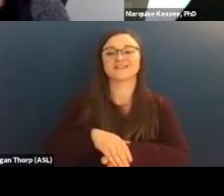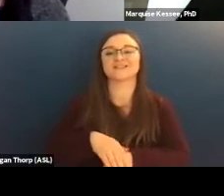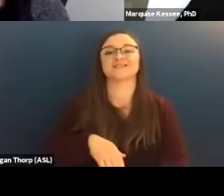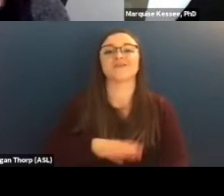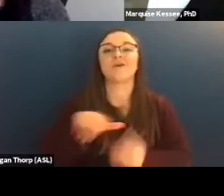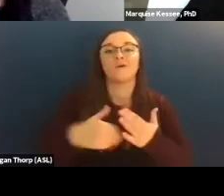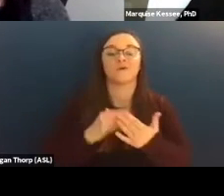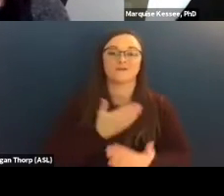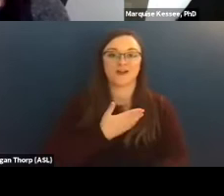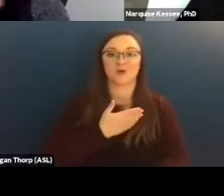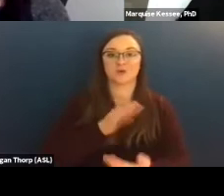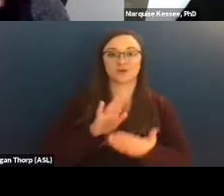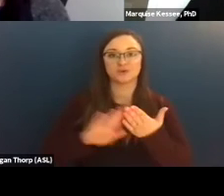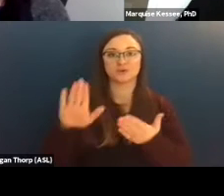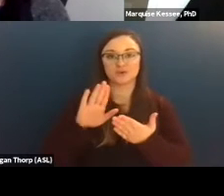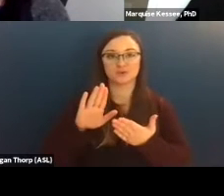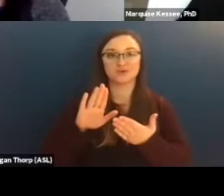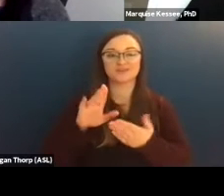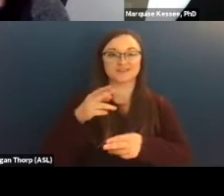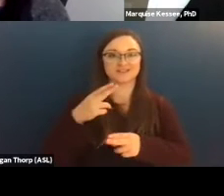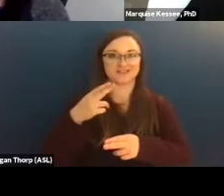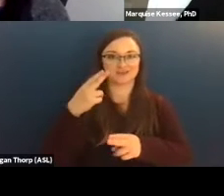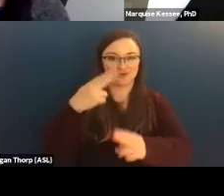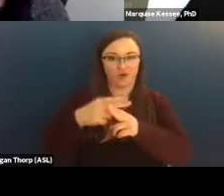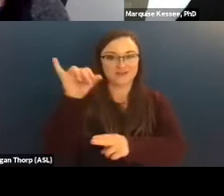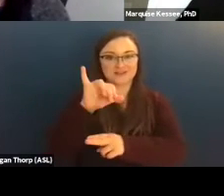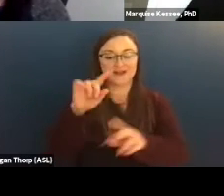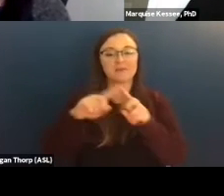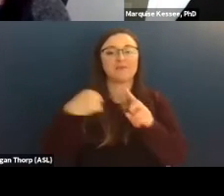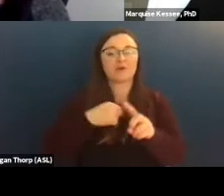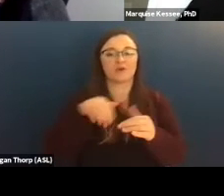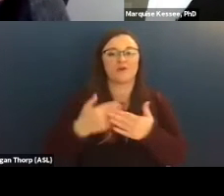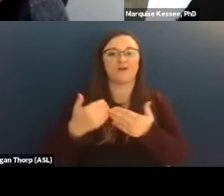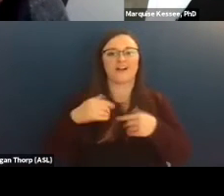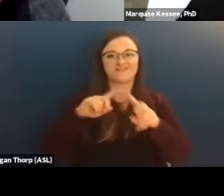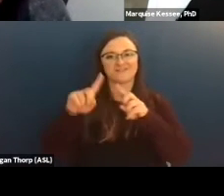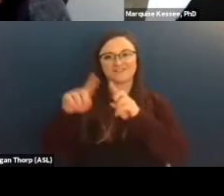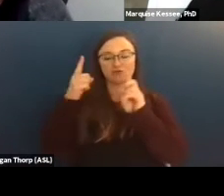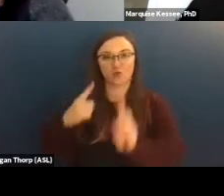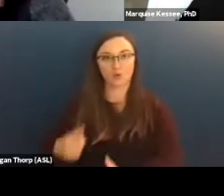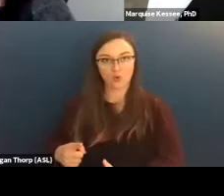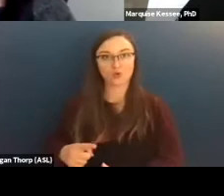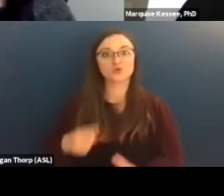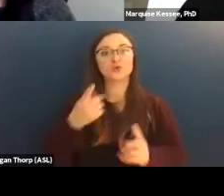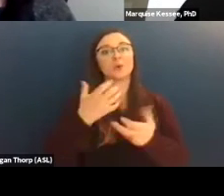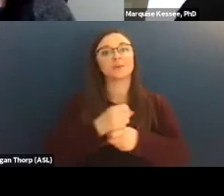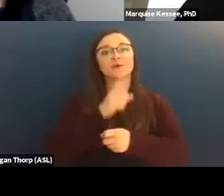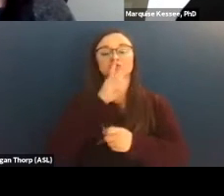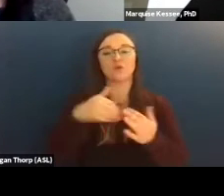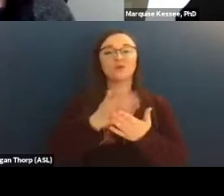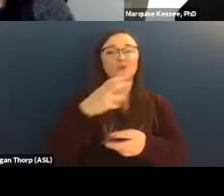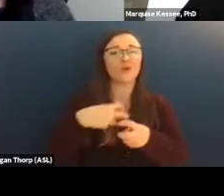of our institutions, but we all have different objectives. So you want to make sure that your classes, everything that you're doing, all that hard